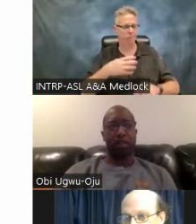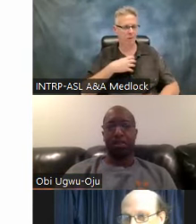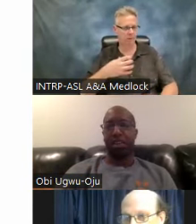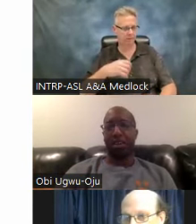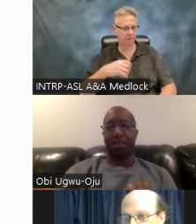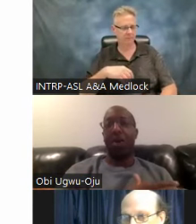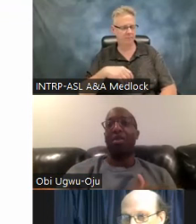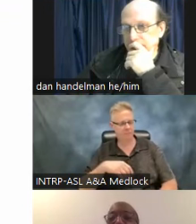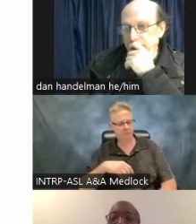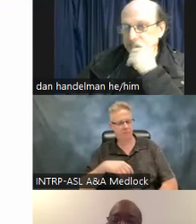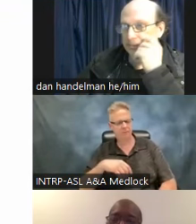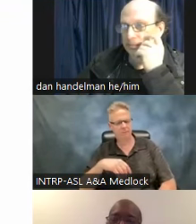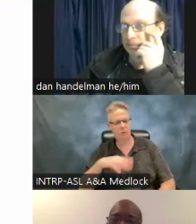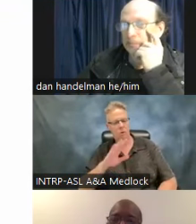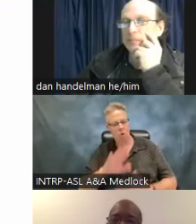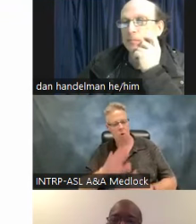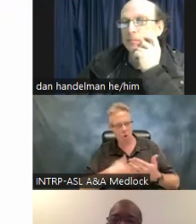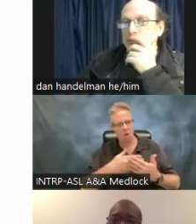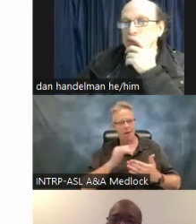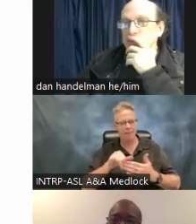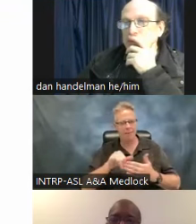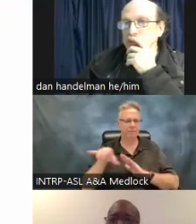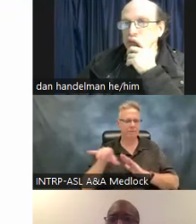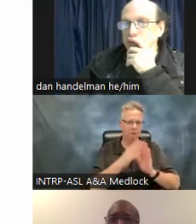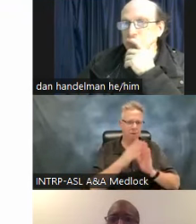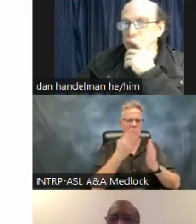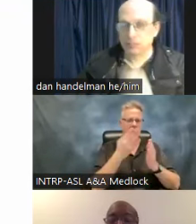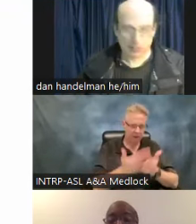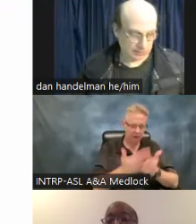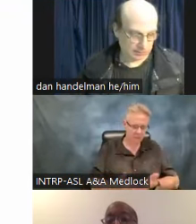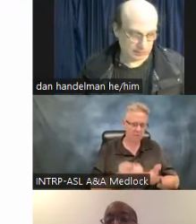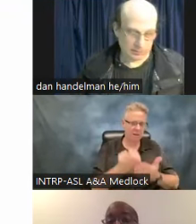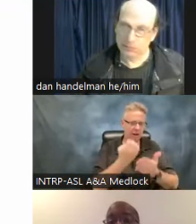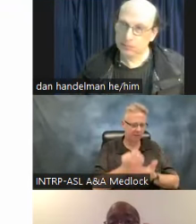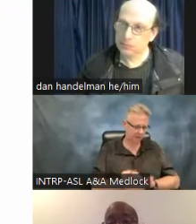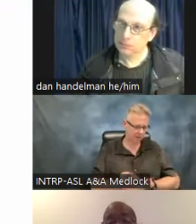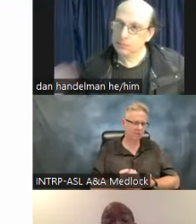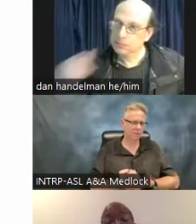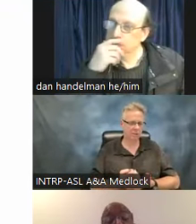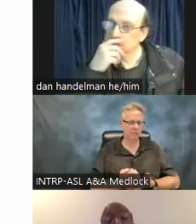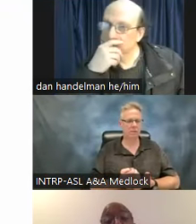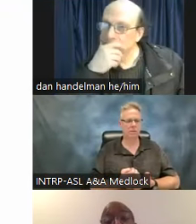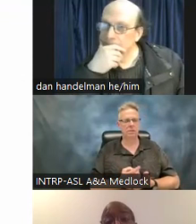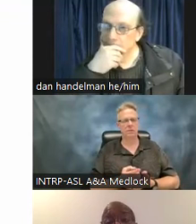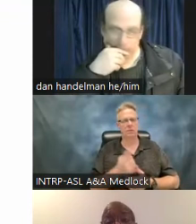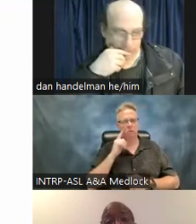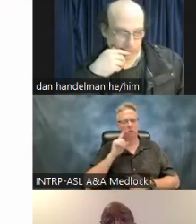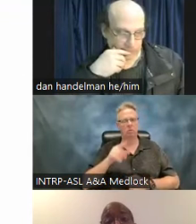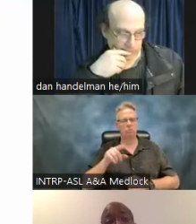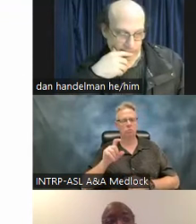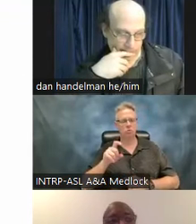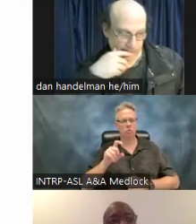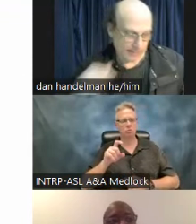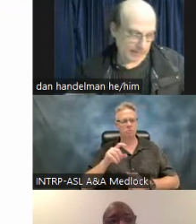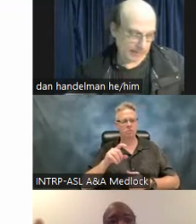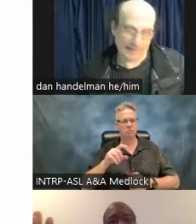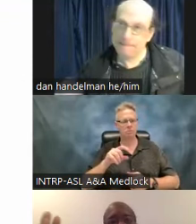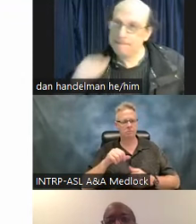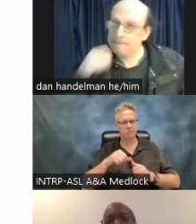also say all that video evidence, or yeah, whether protected or not, should be able